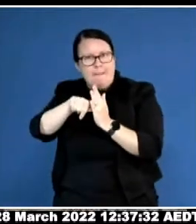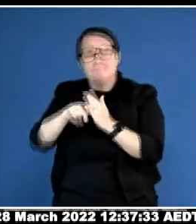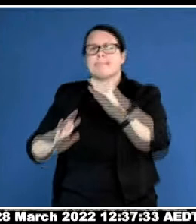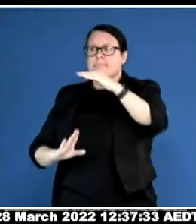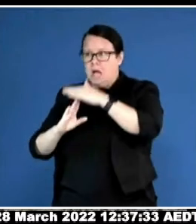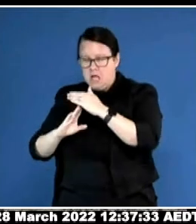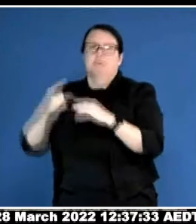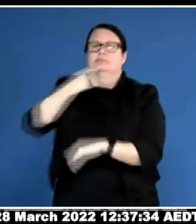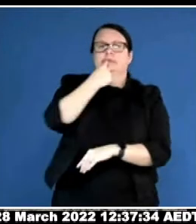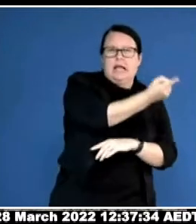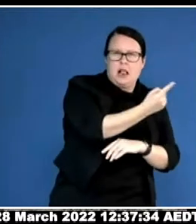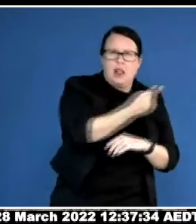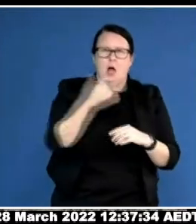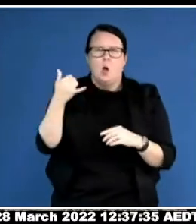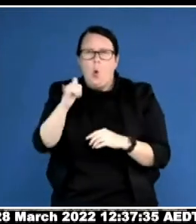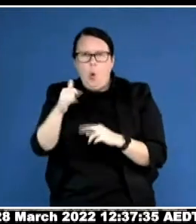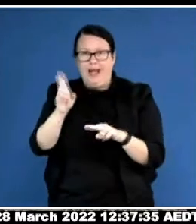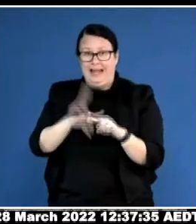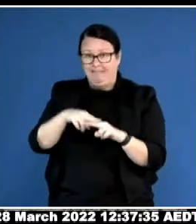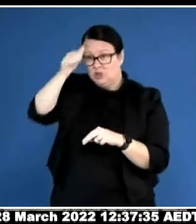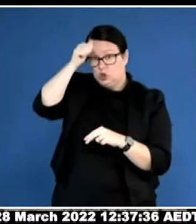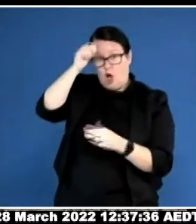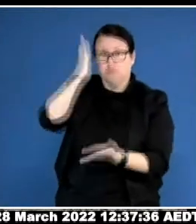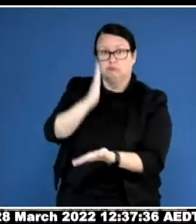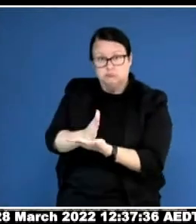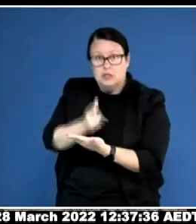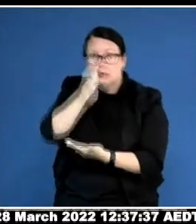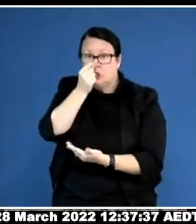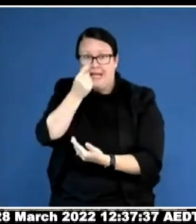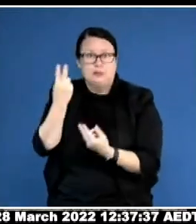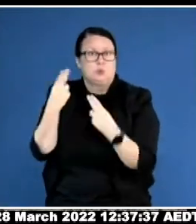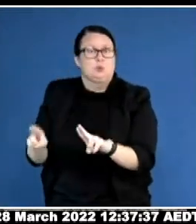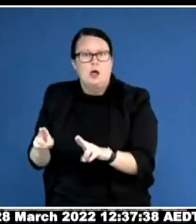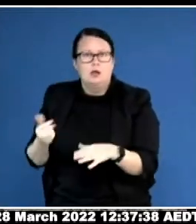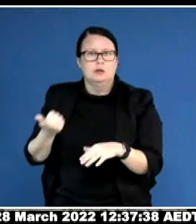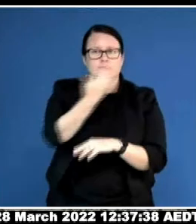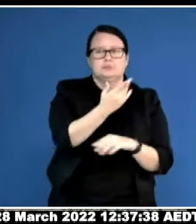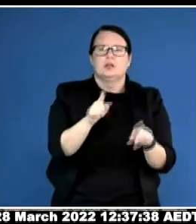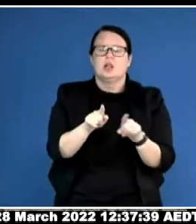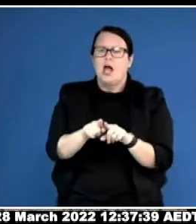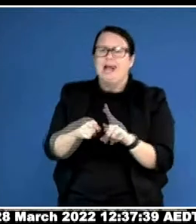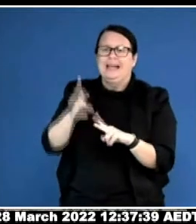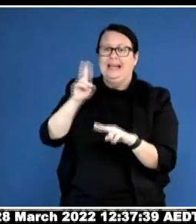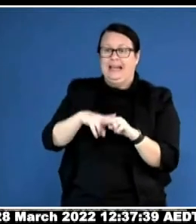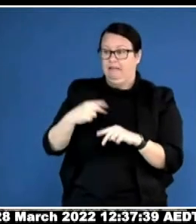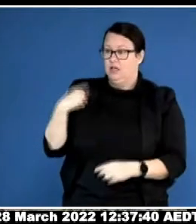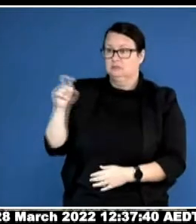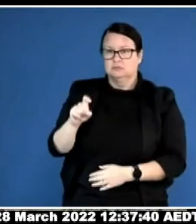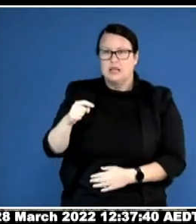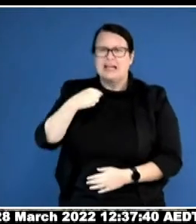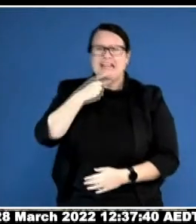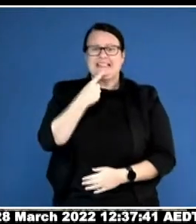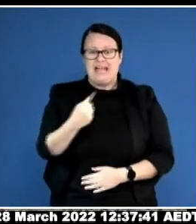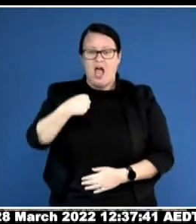or an intimate threat to the individual. So if I was going in there and I'd made a threat to harm somebody else, he would be made to report